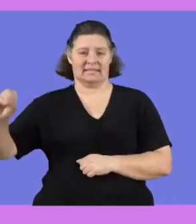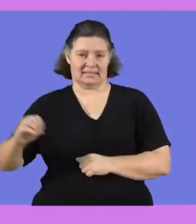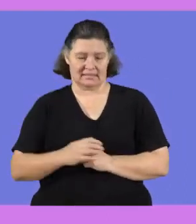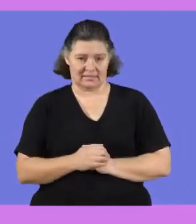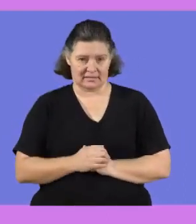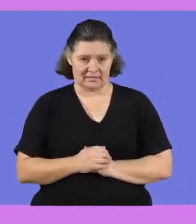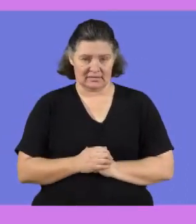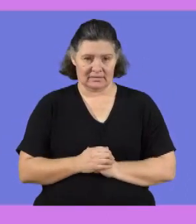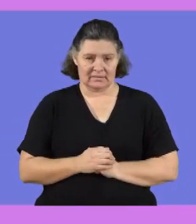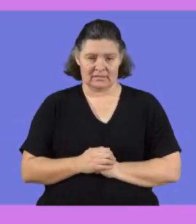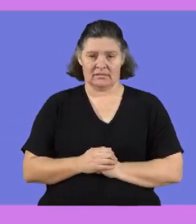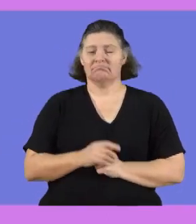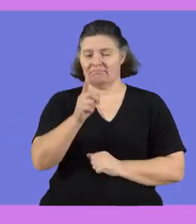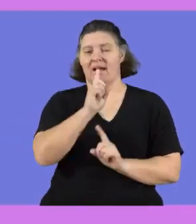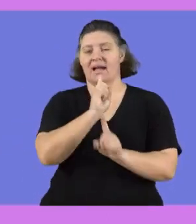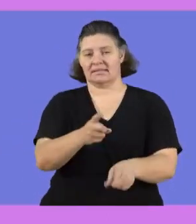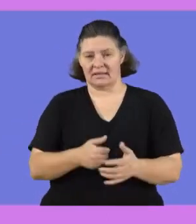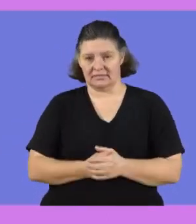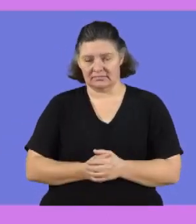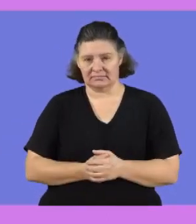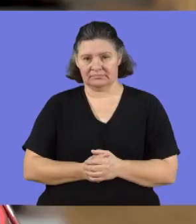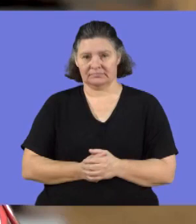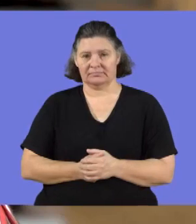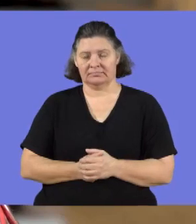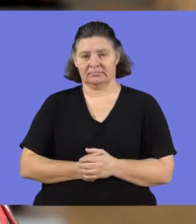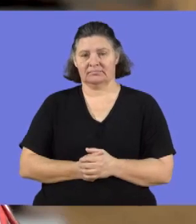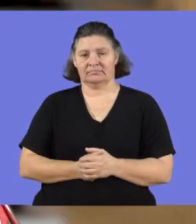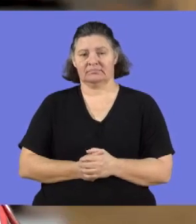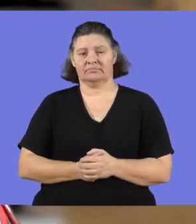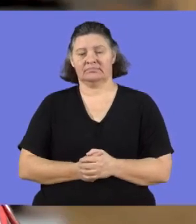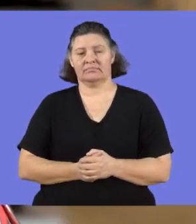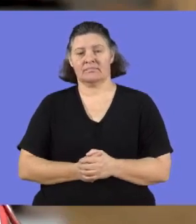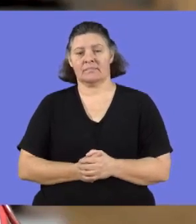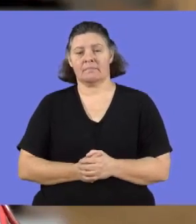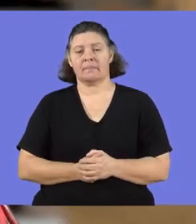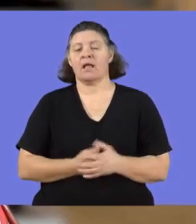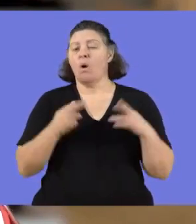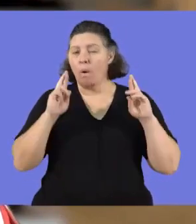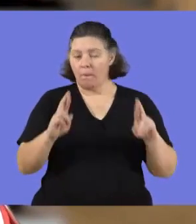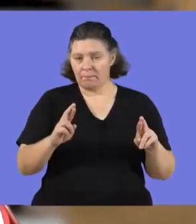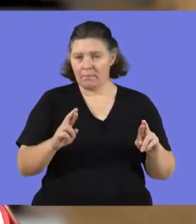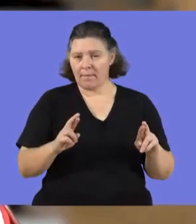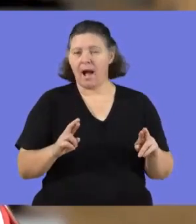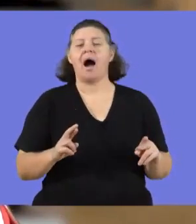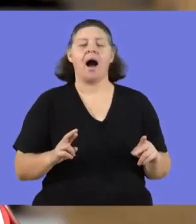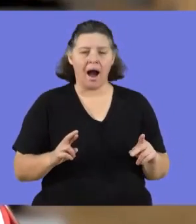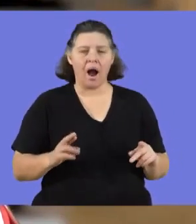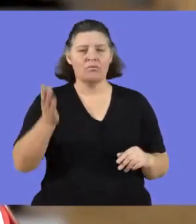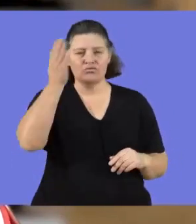10,400 rand. So that is your answer. I hope now you are also able